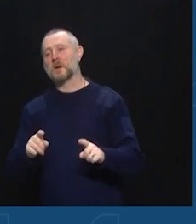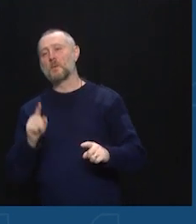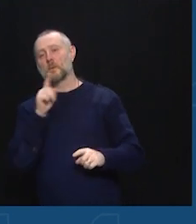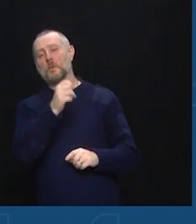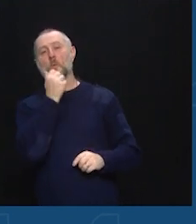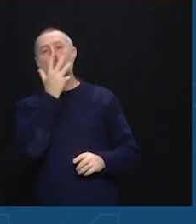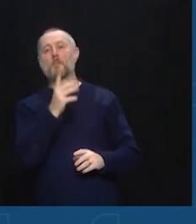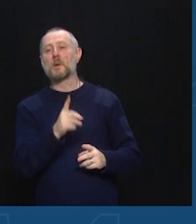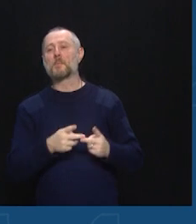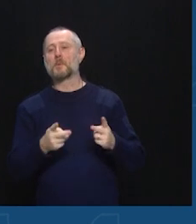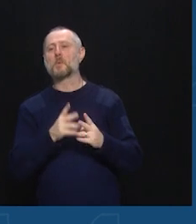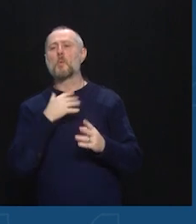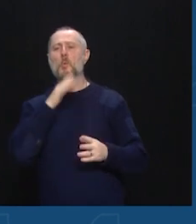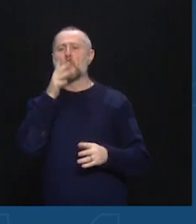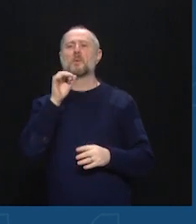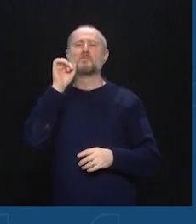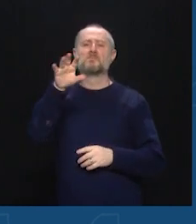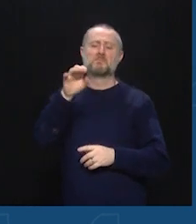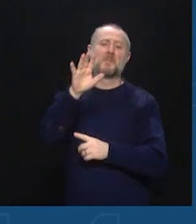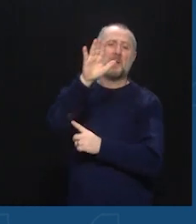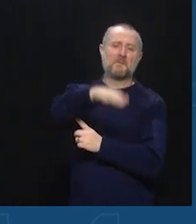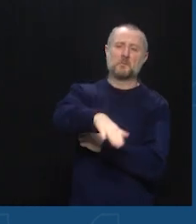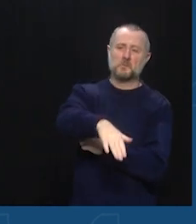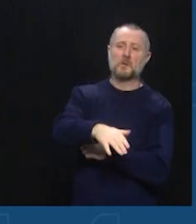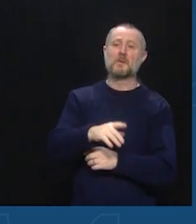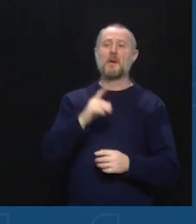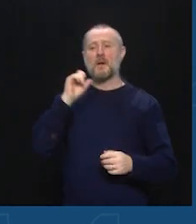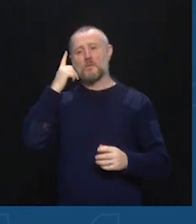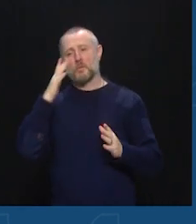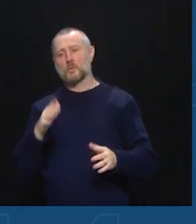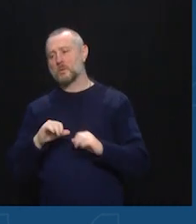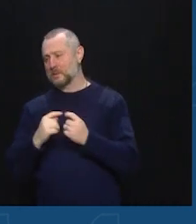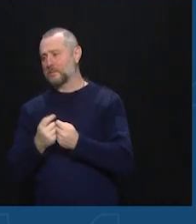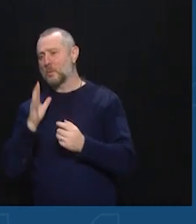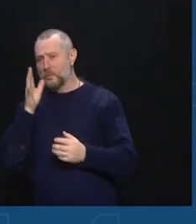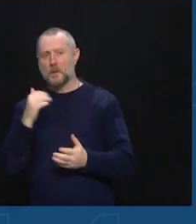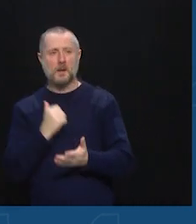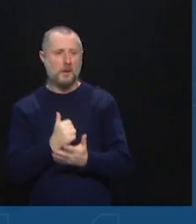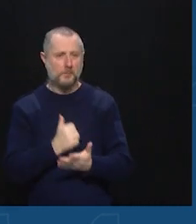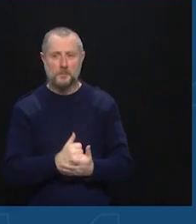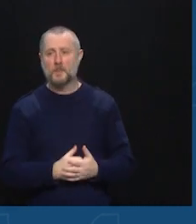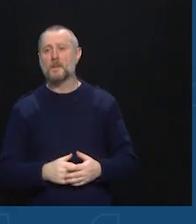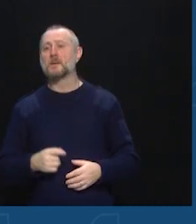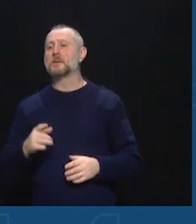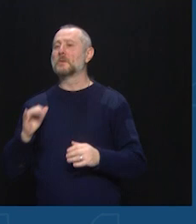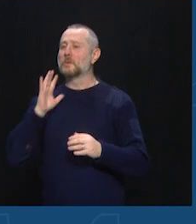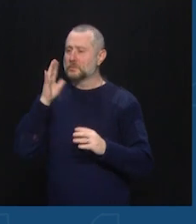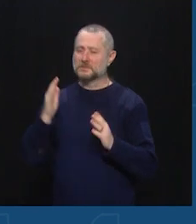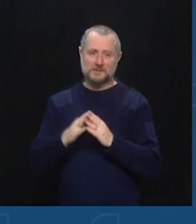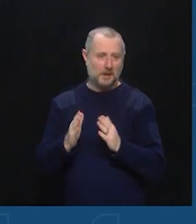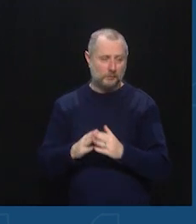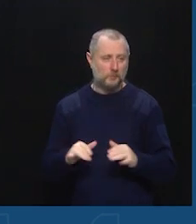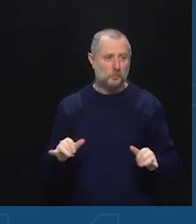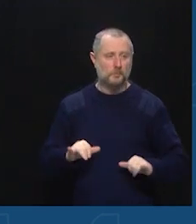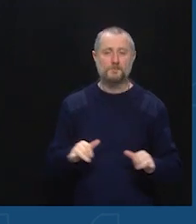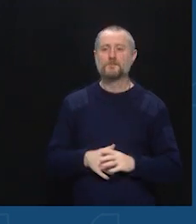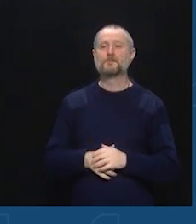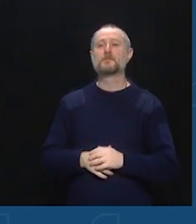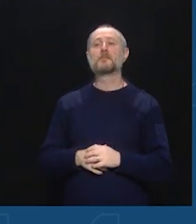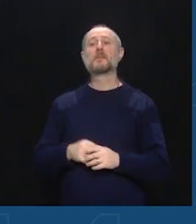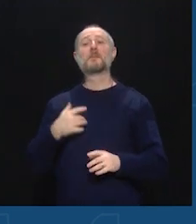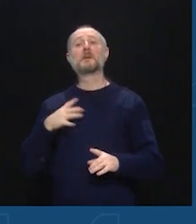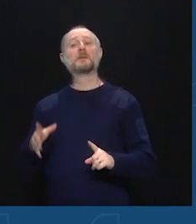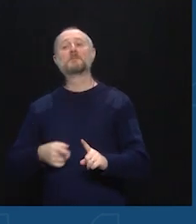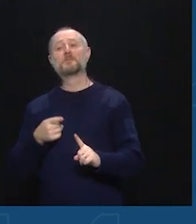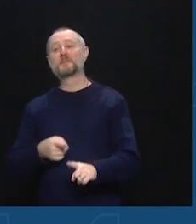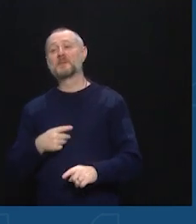communicating that throughout the day with help from the governor's team and all of our towns. In particular, the city of Kingston, and we'll hear from